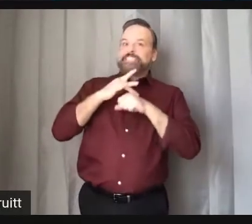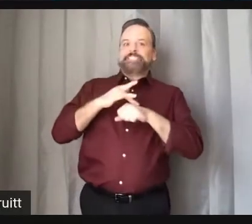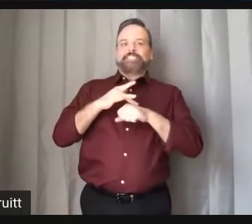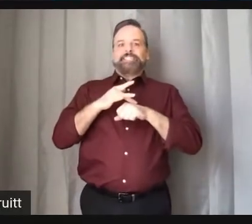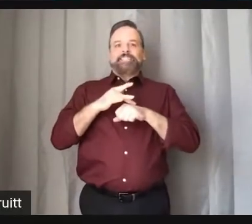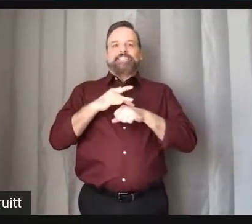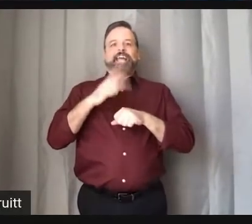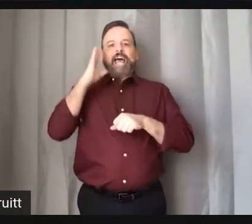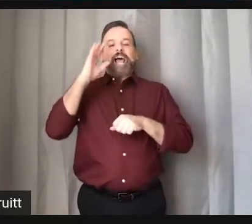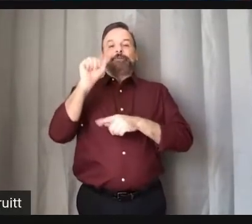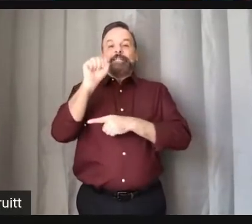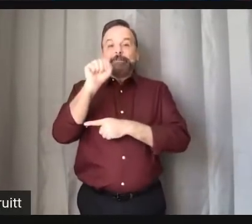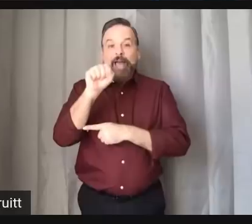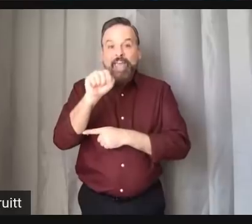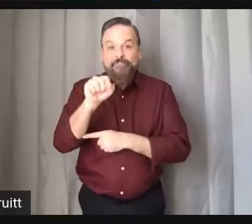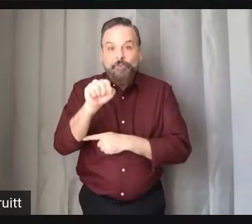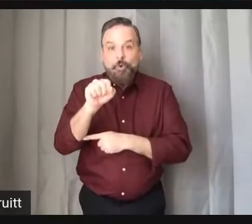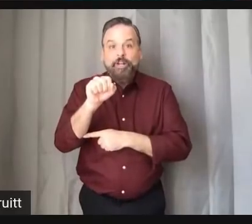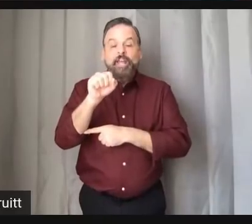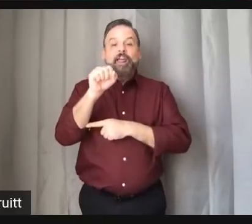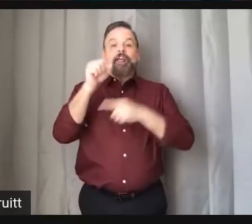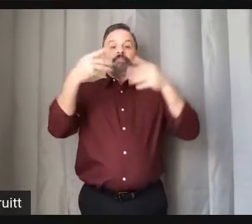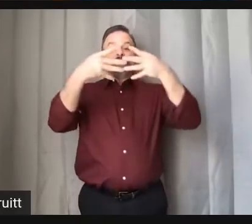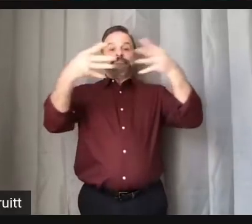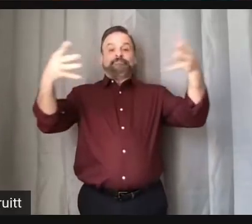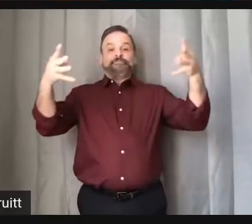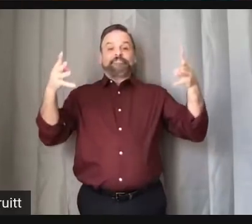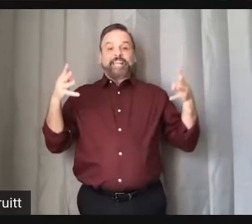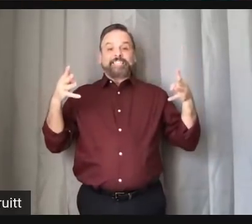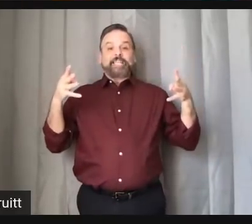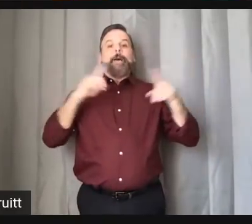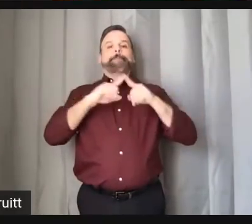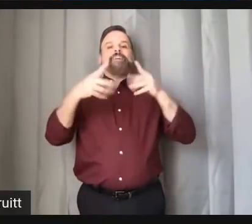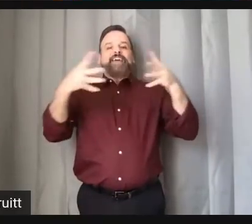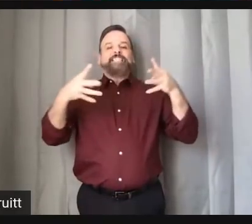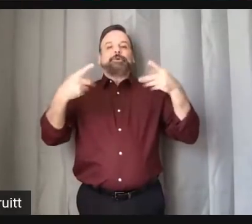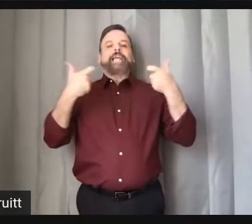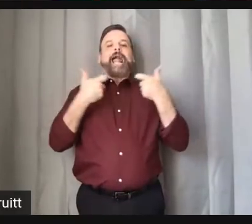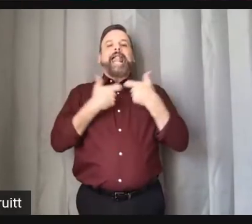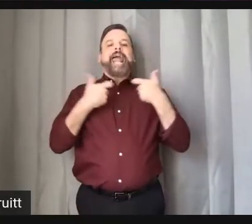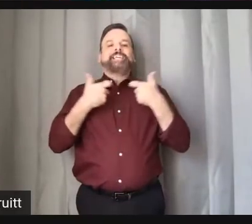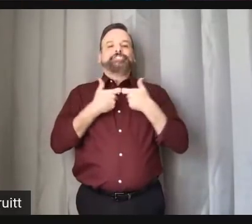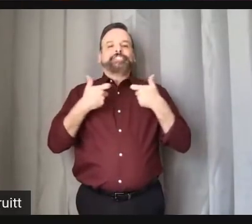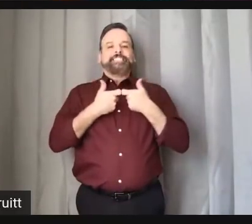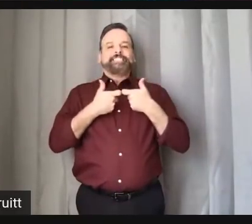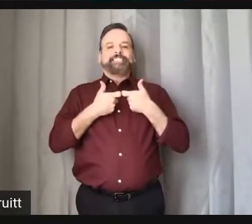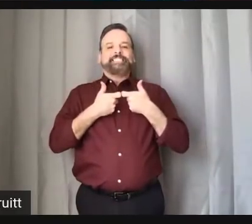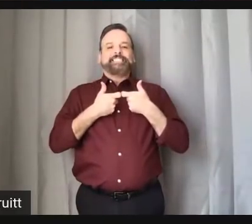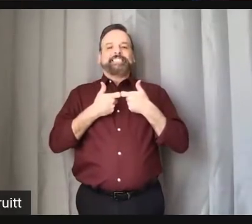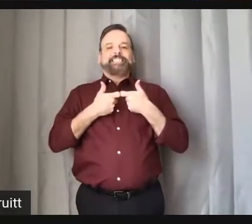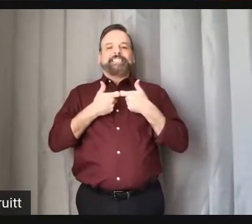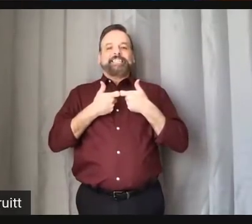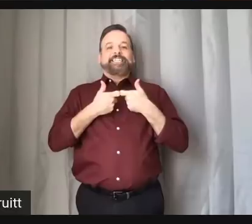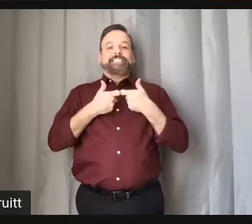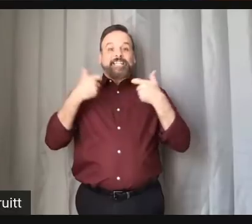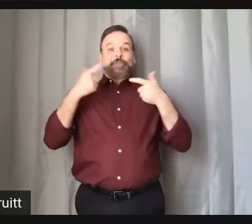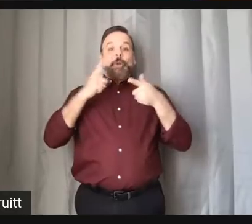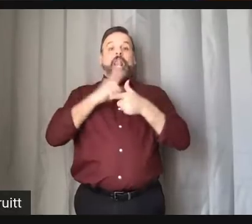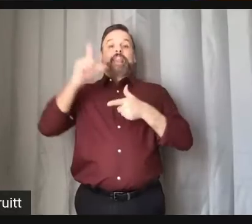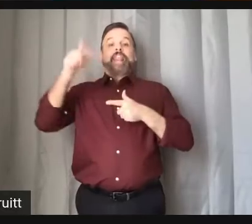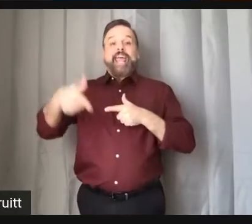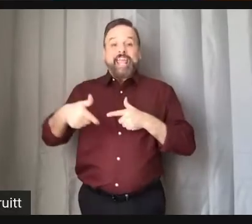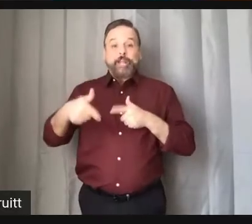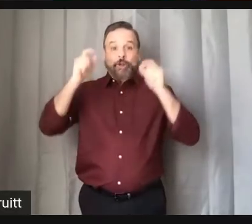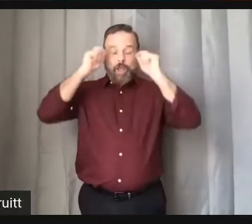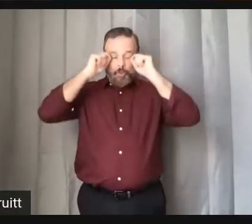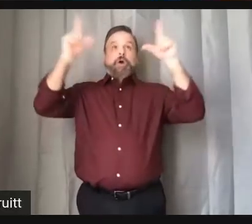forward and against the fence, but it turned out an electric fence. So then I like woke up like 10